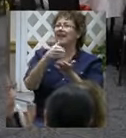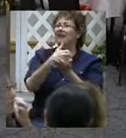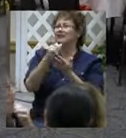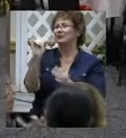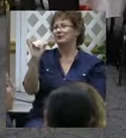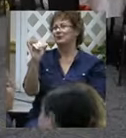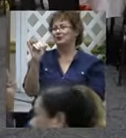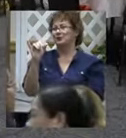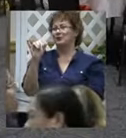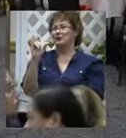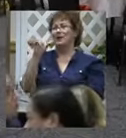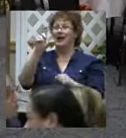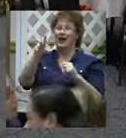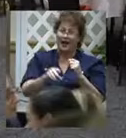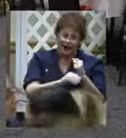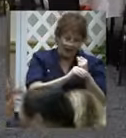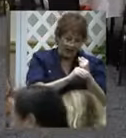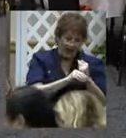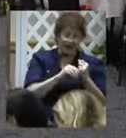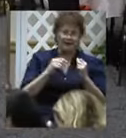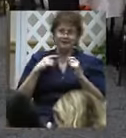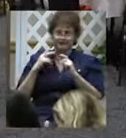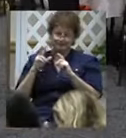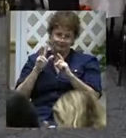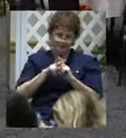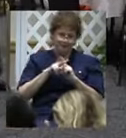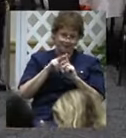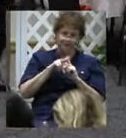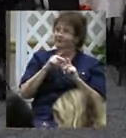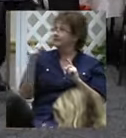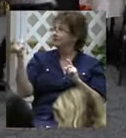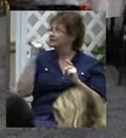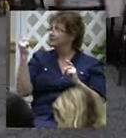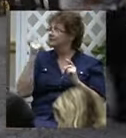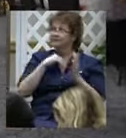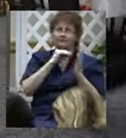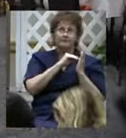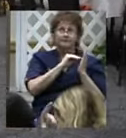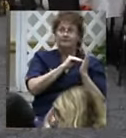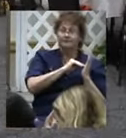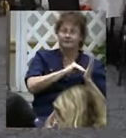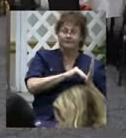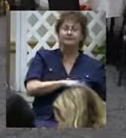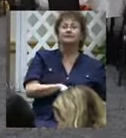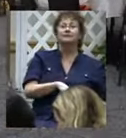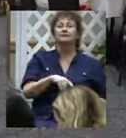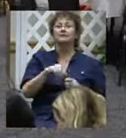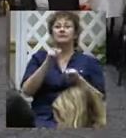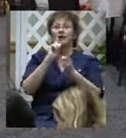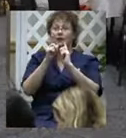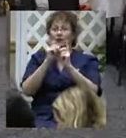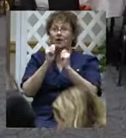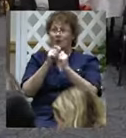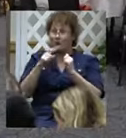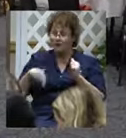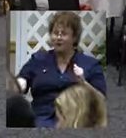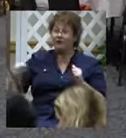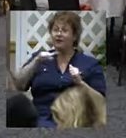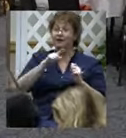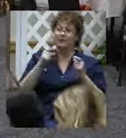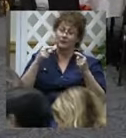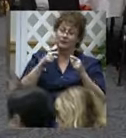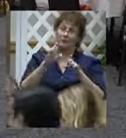in addition to having our staff log all their encounters with limited English proficient people that they talk to in the course of their